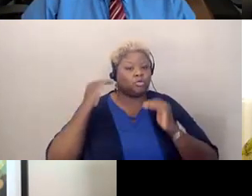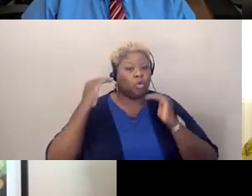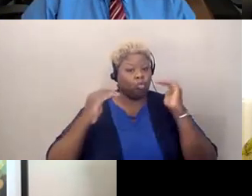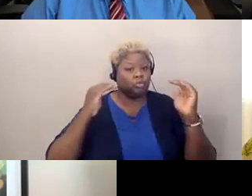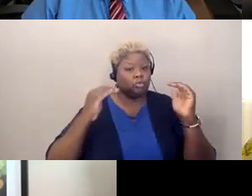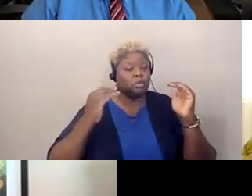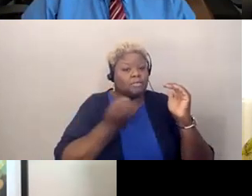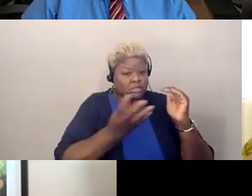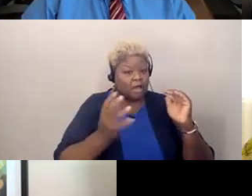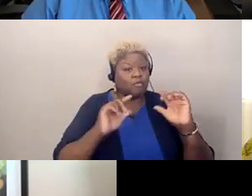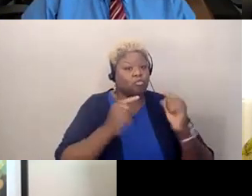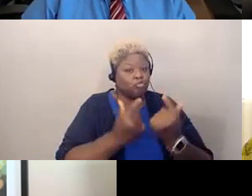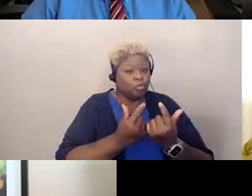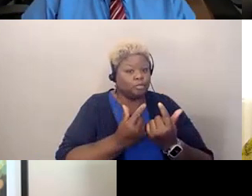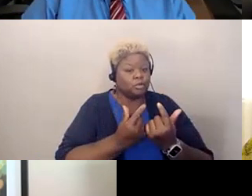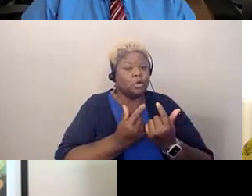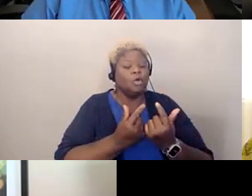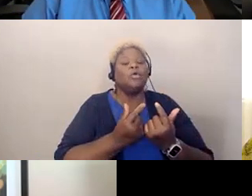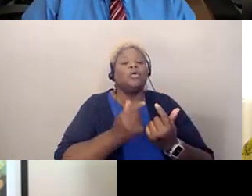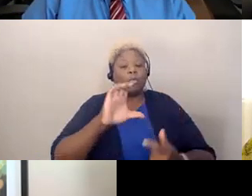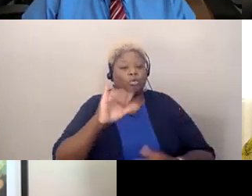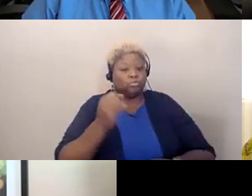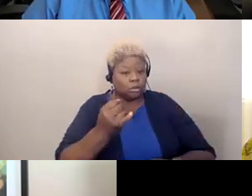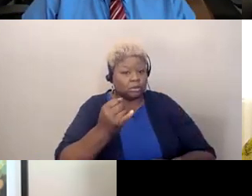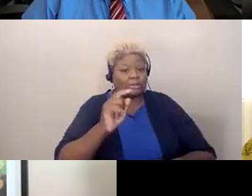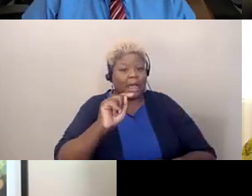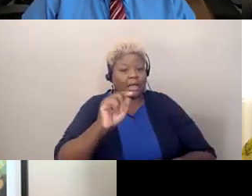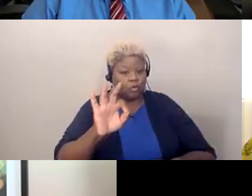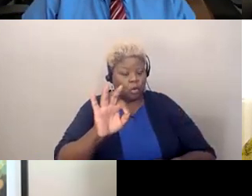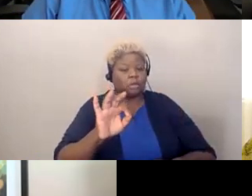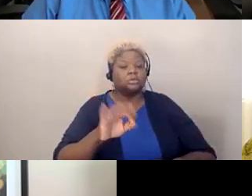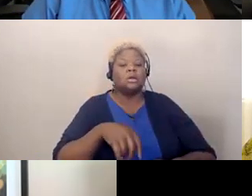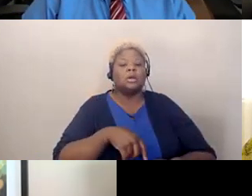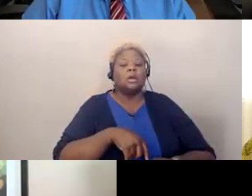task force, that a lot of training for law enforcement and